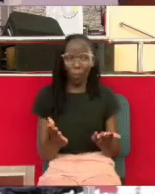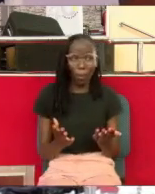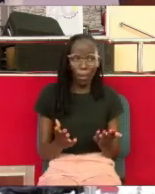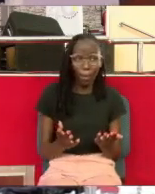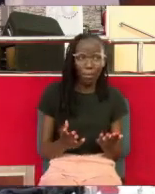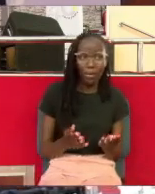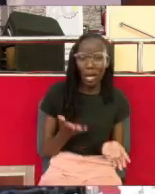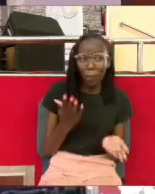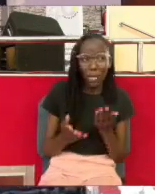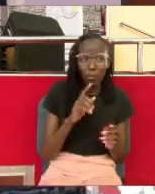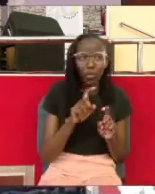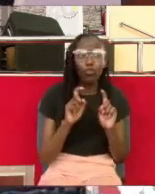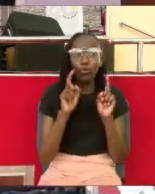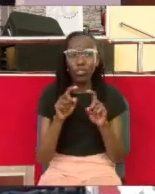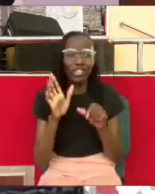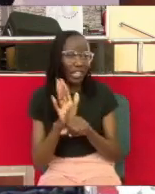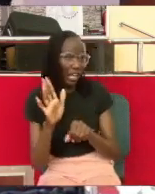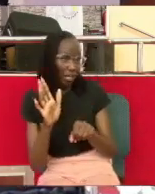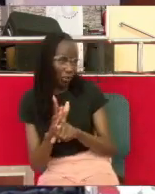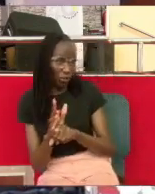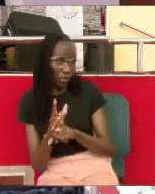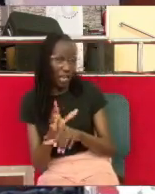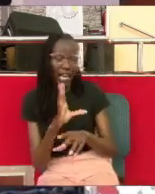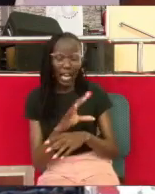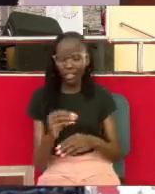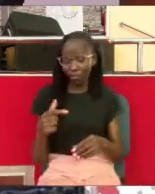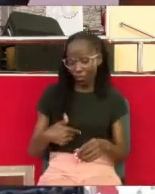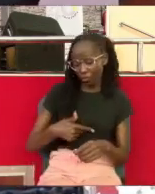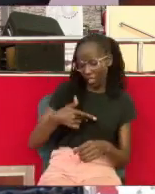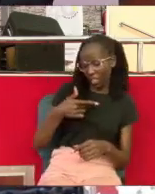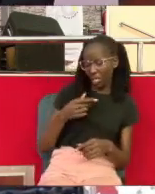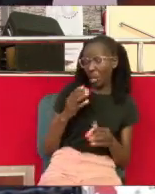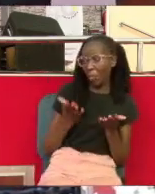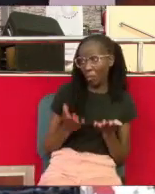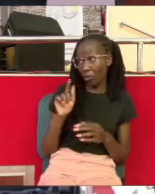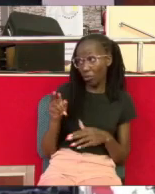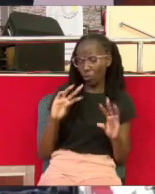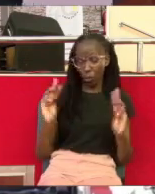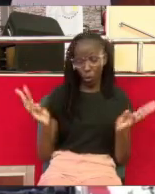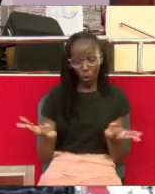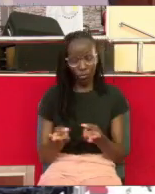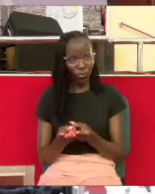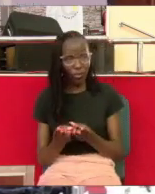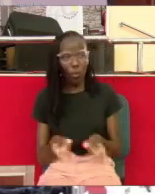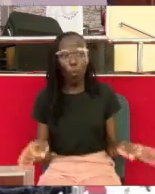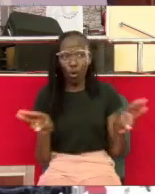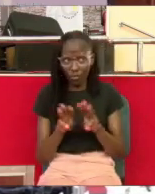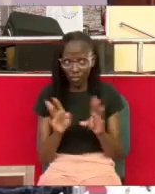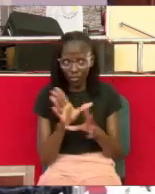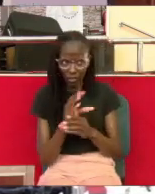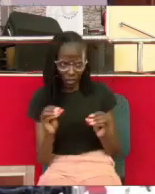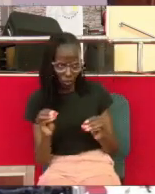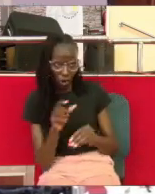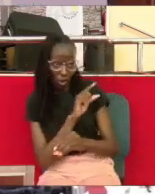things and you feel like you don't deserve. But the grace of God this